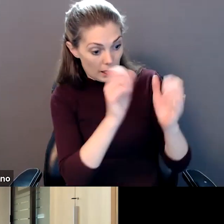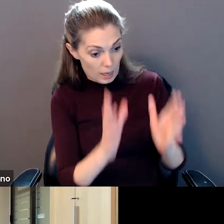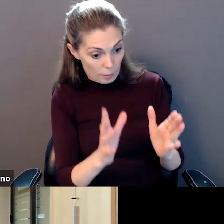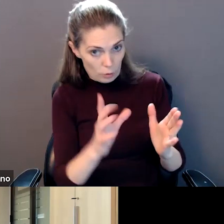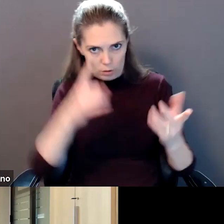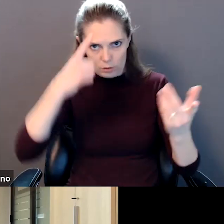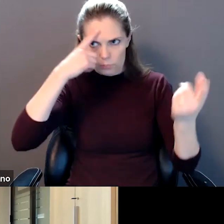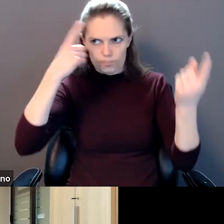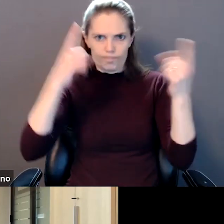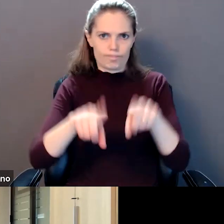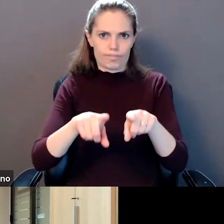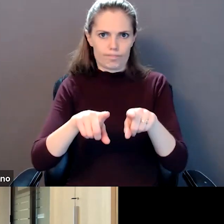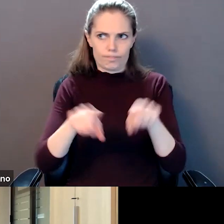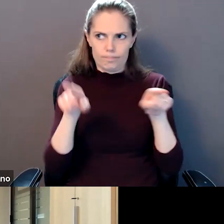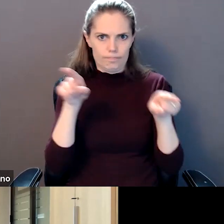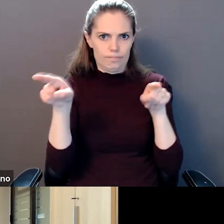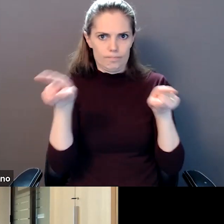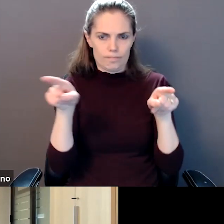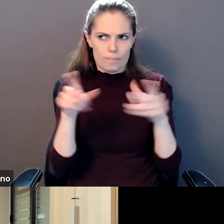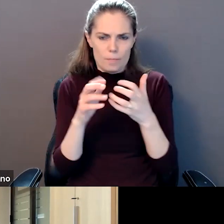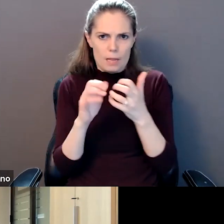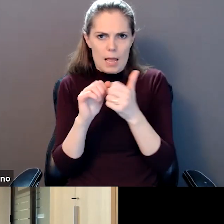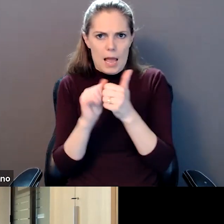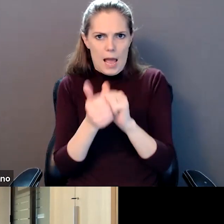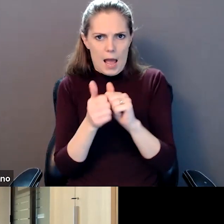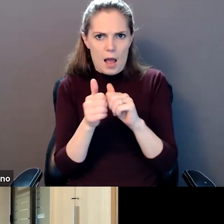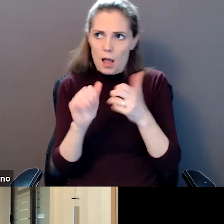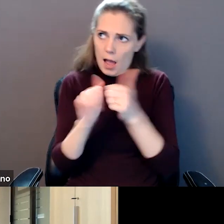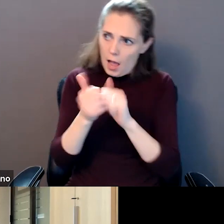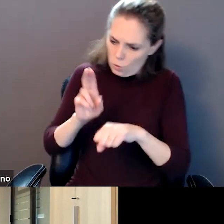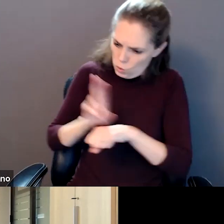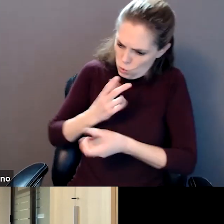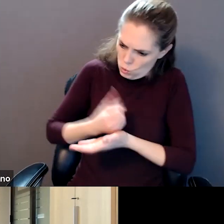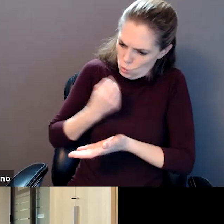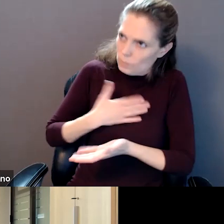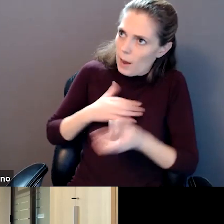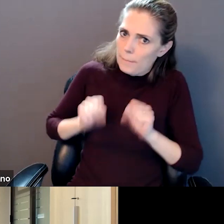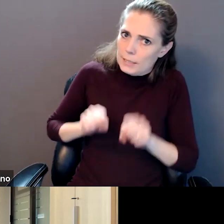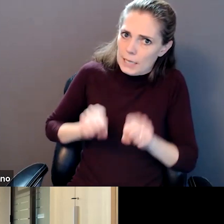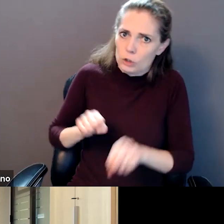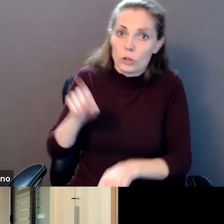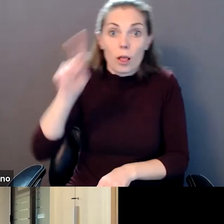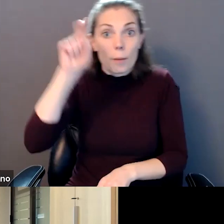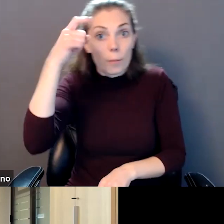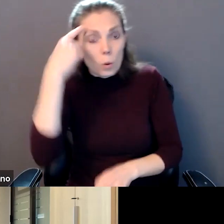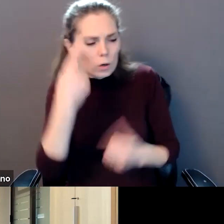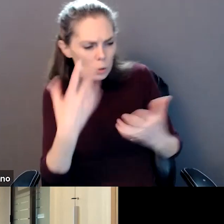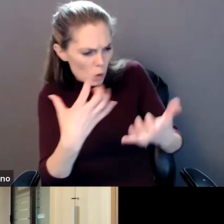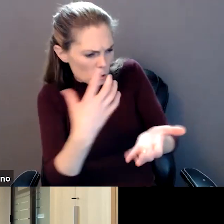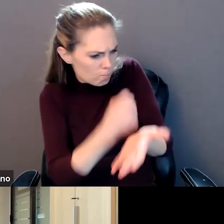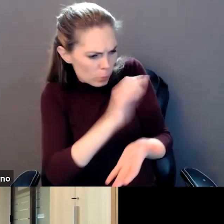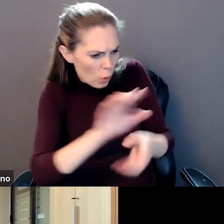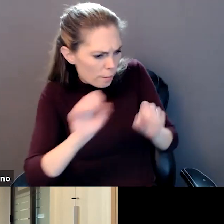how do we ensure that we can fully tap into the potential that people have and allow employees everywhere to feel as if they're